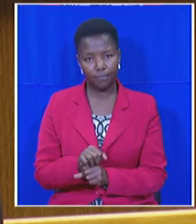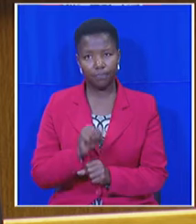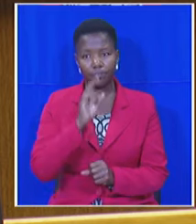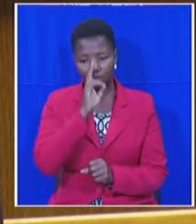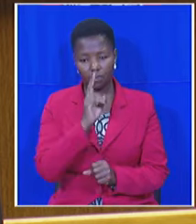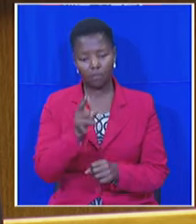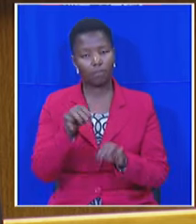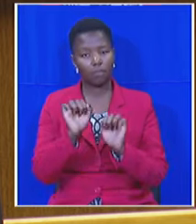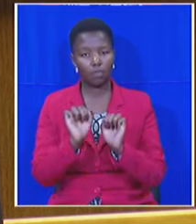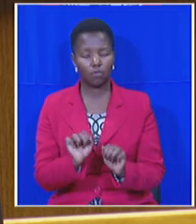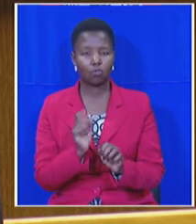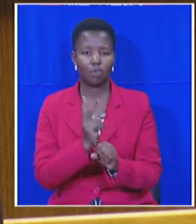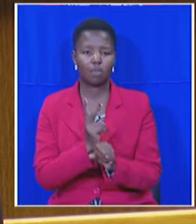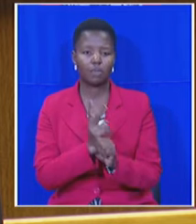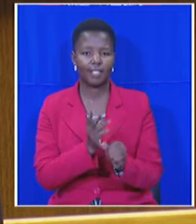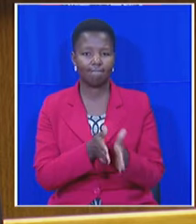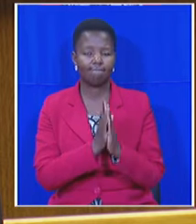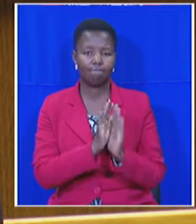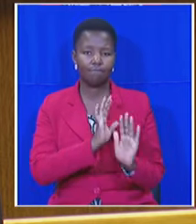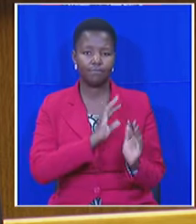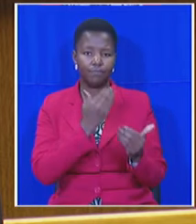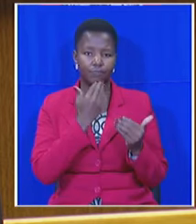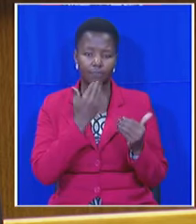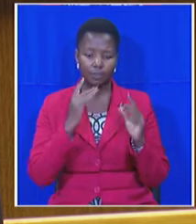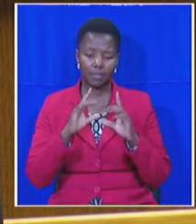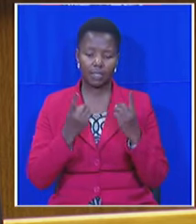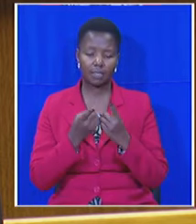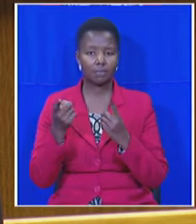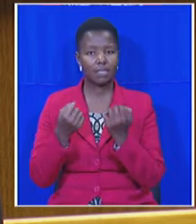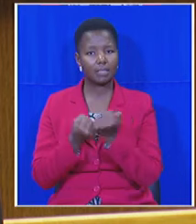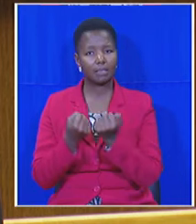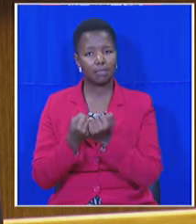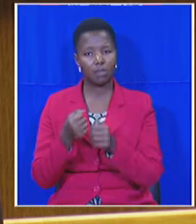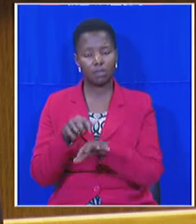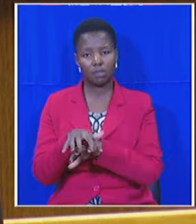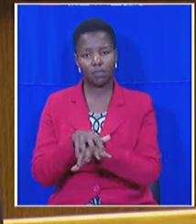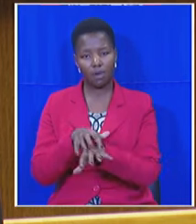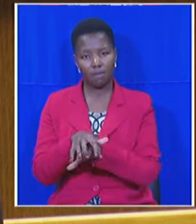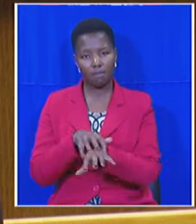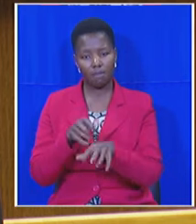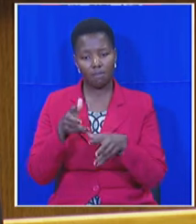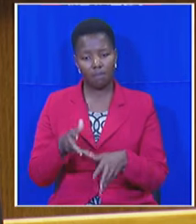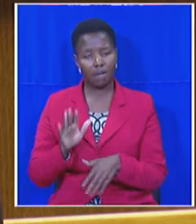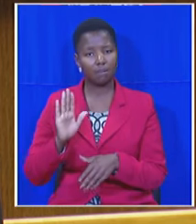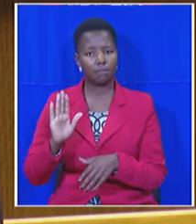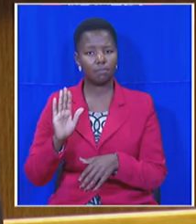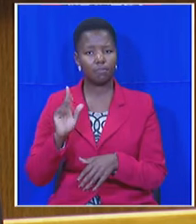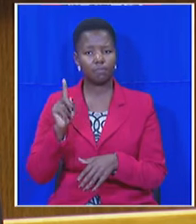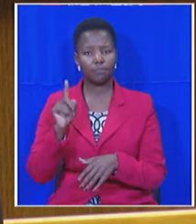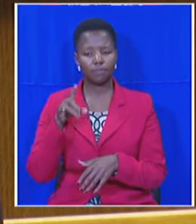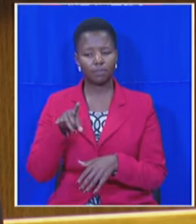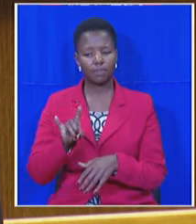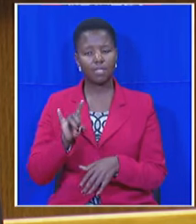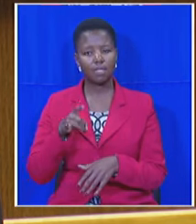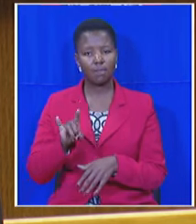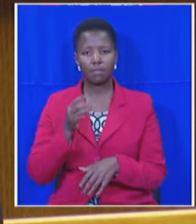Chairperson, we also want to welcome the support that the department gives to the farmers with regard especially in terms of the animal feed and things that you